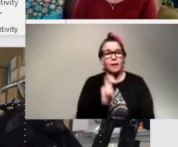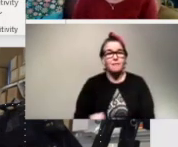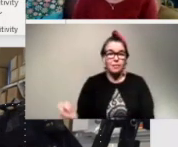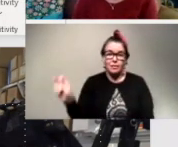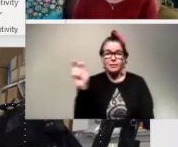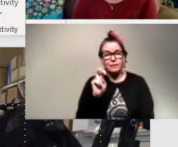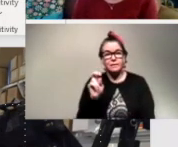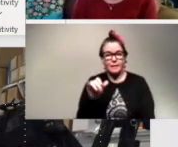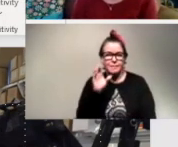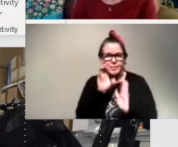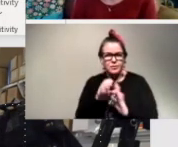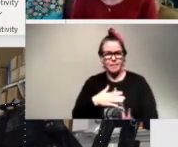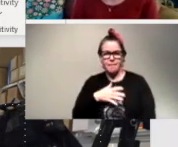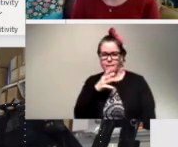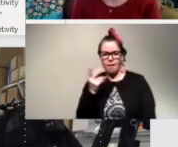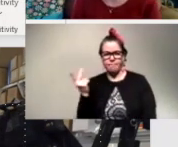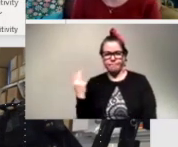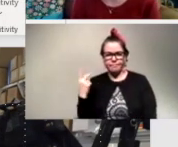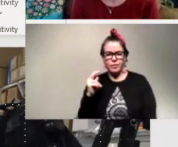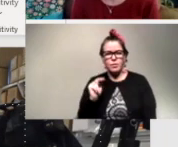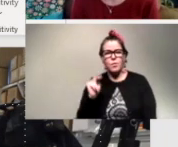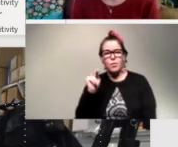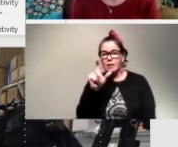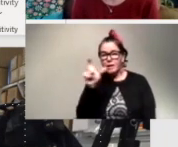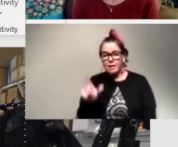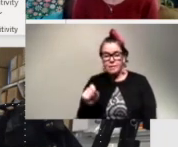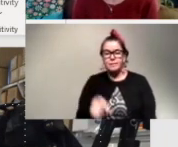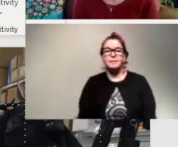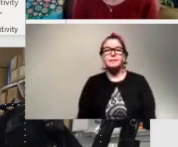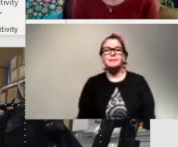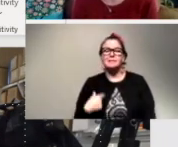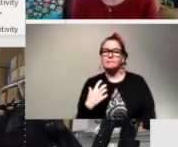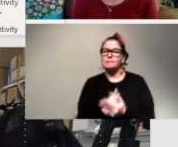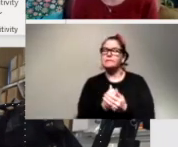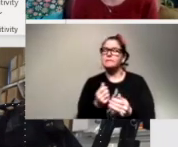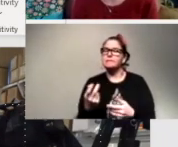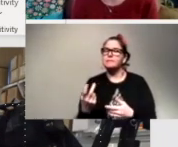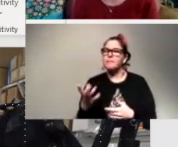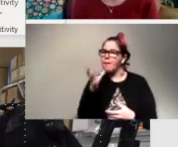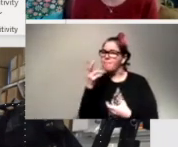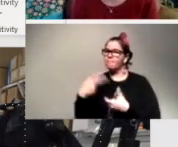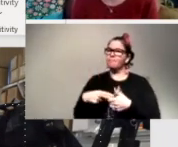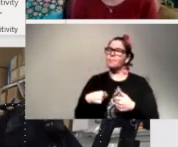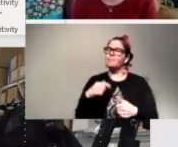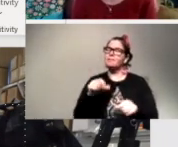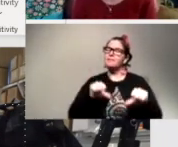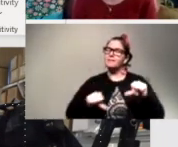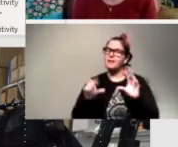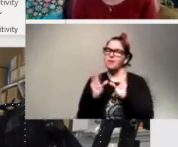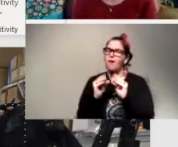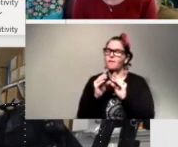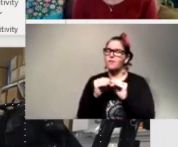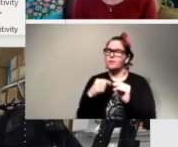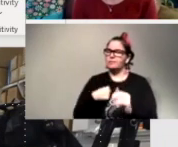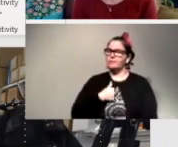is a picture of my mom and I in northern Italy. I got to take my mom along with me to a scientific conference that I was